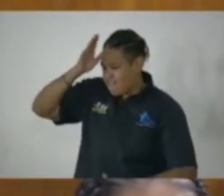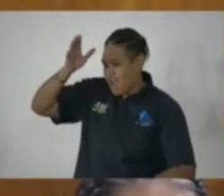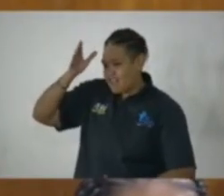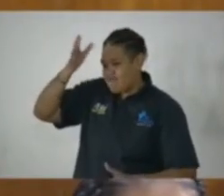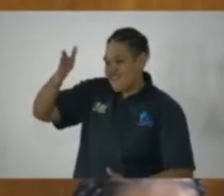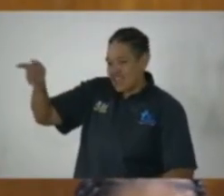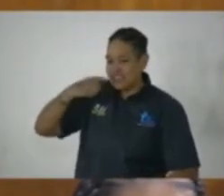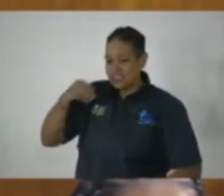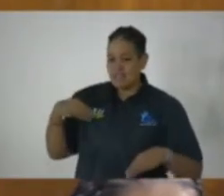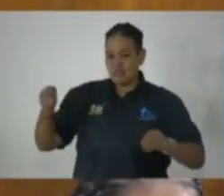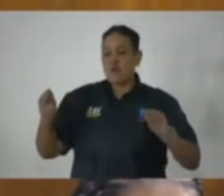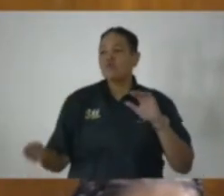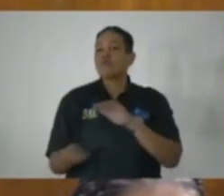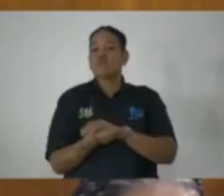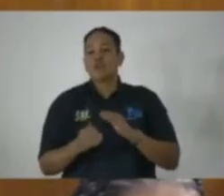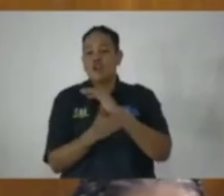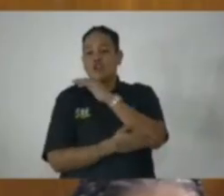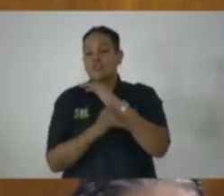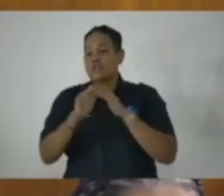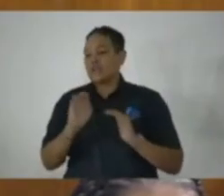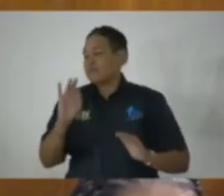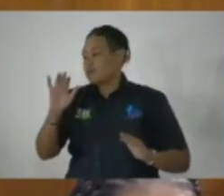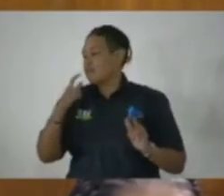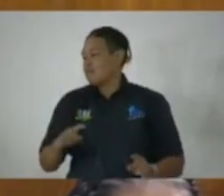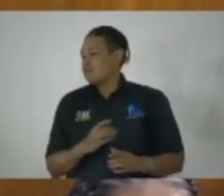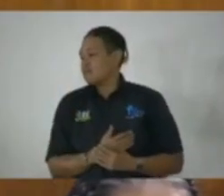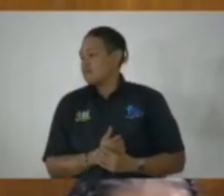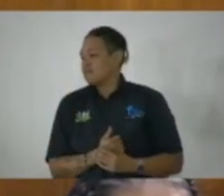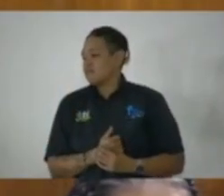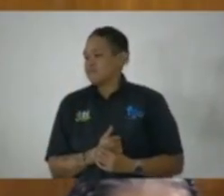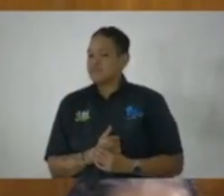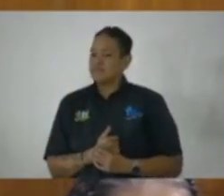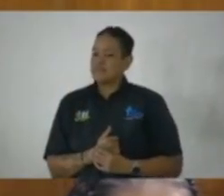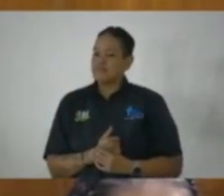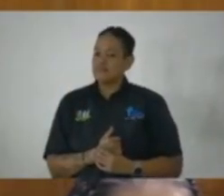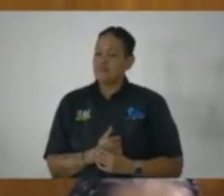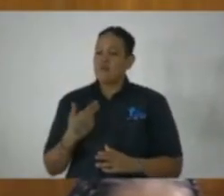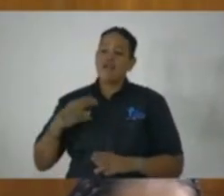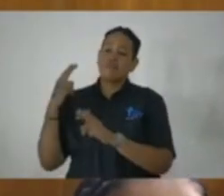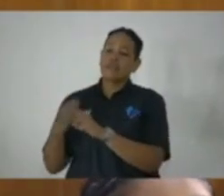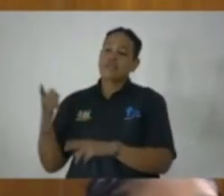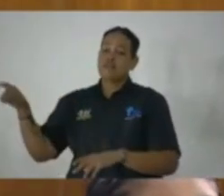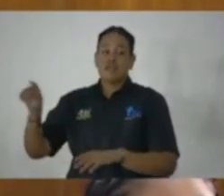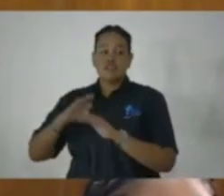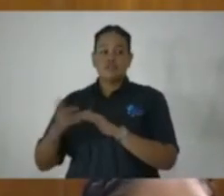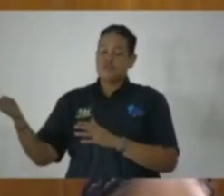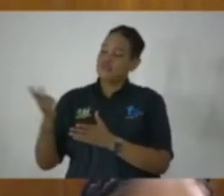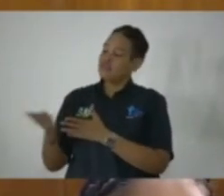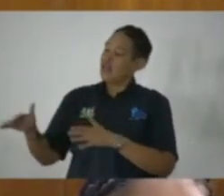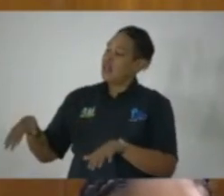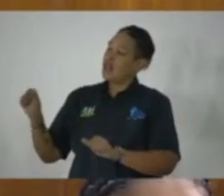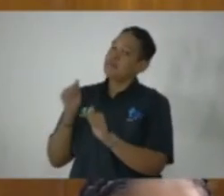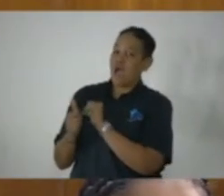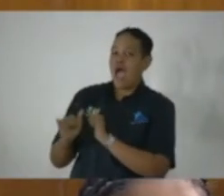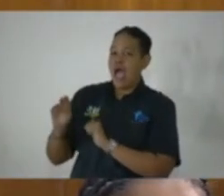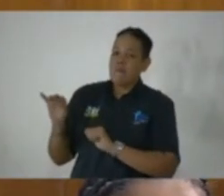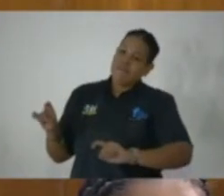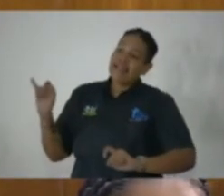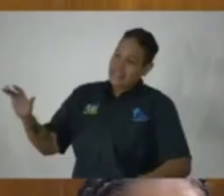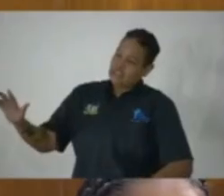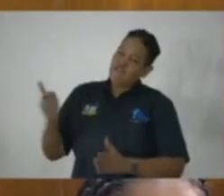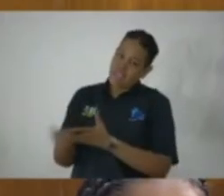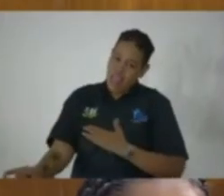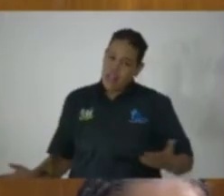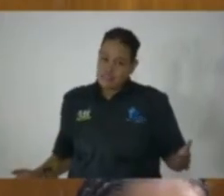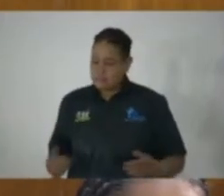sold the country to the IMF. We have a name for that in Yes, your failure, not taking the IMF test preceded it.